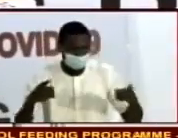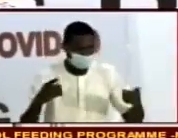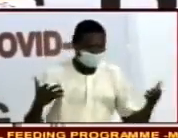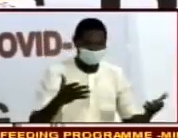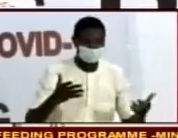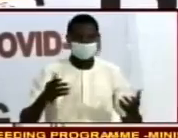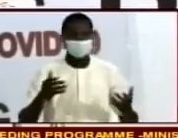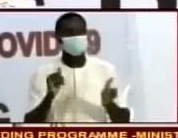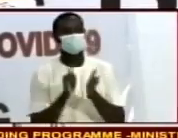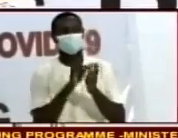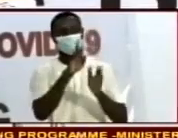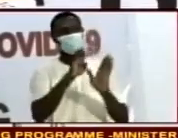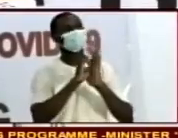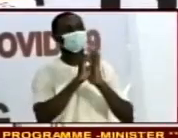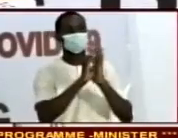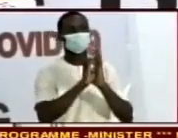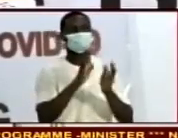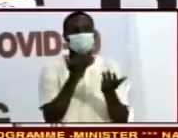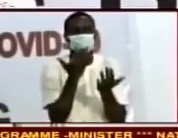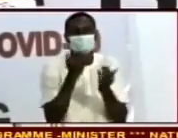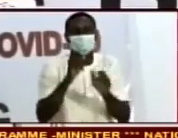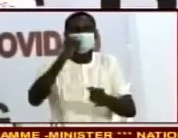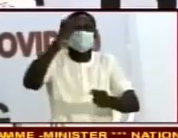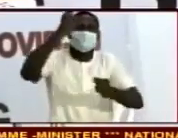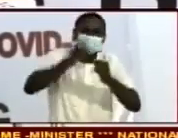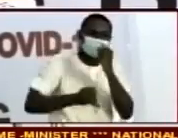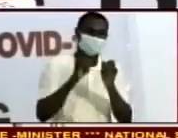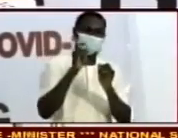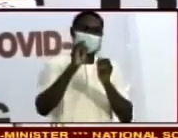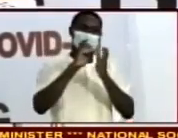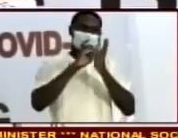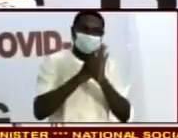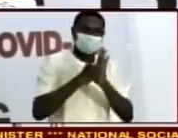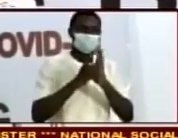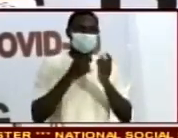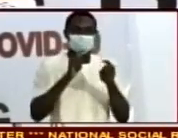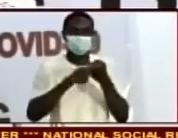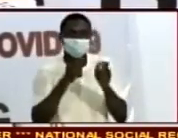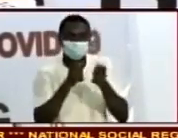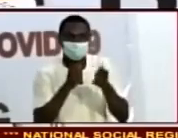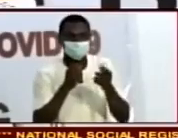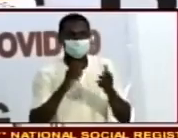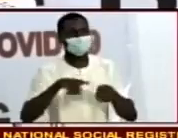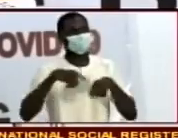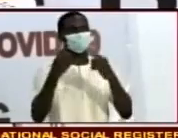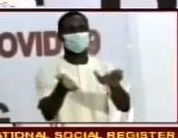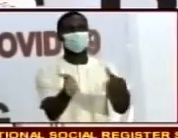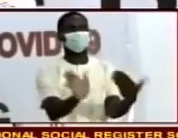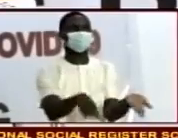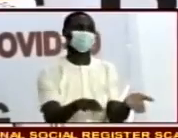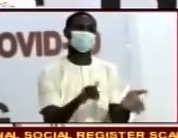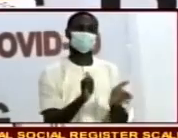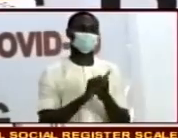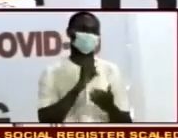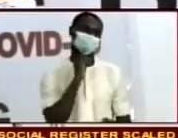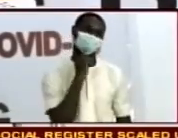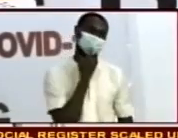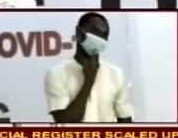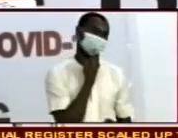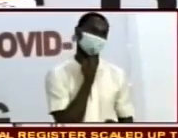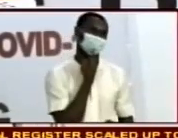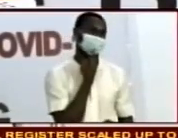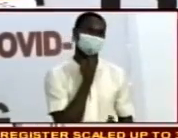an example of someone who waited till last minute, trying to cure themselves with some other means. So that one adds to the fatalities that we have, which we